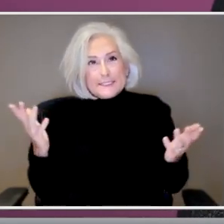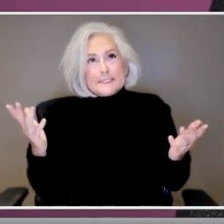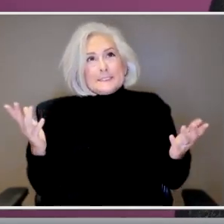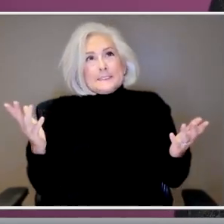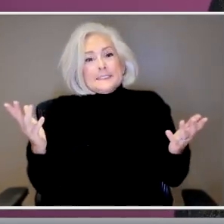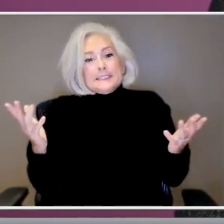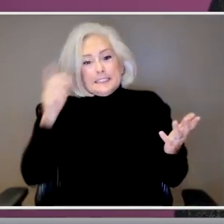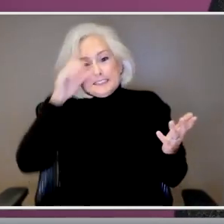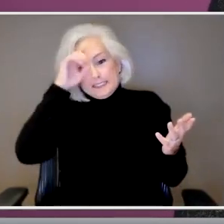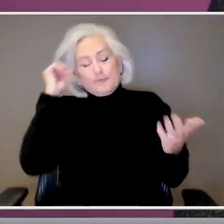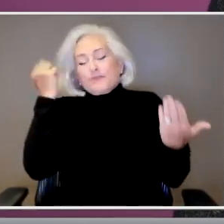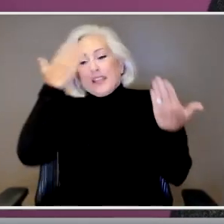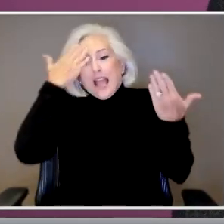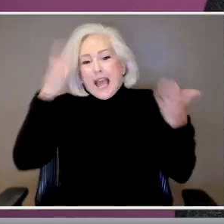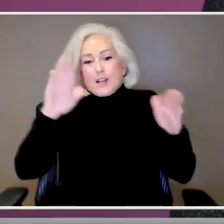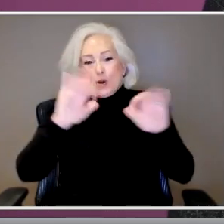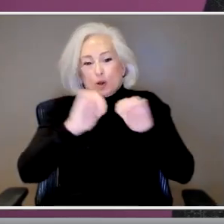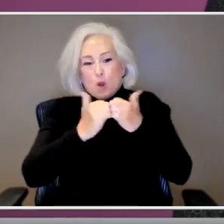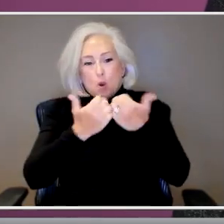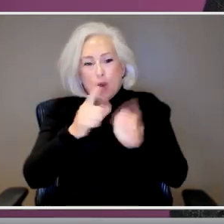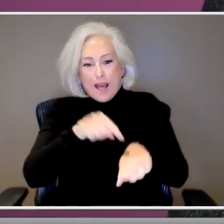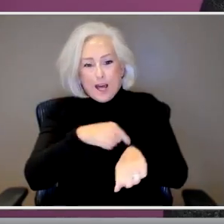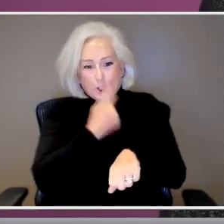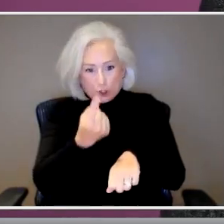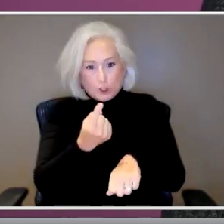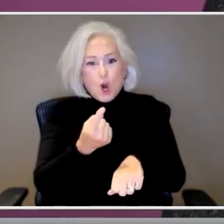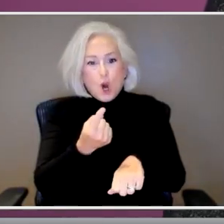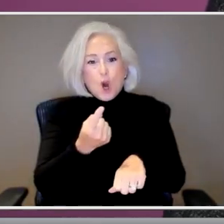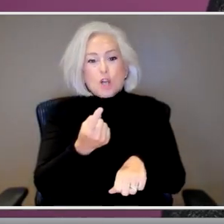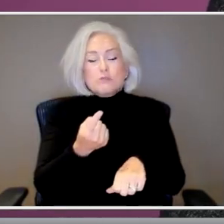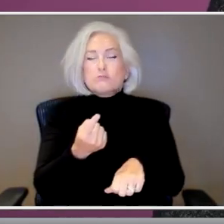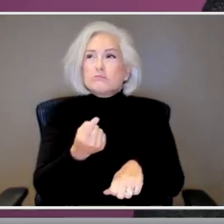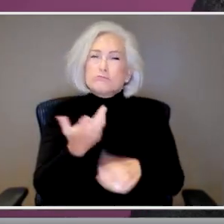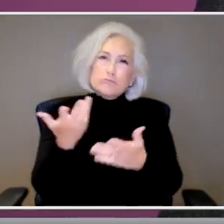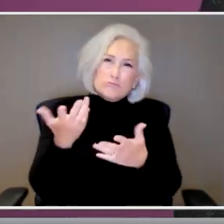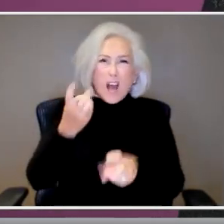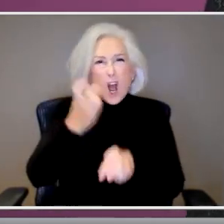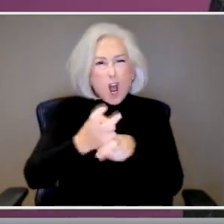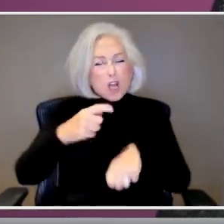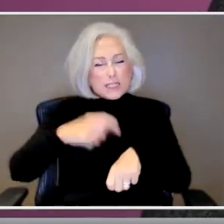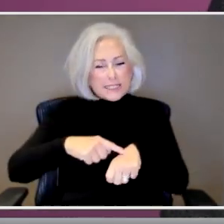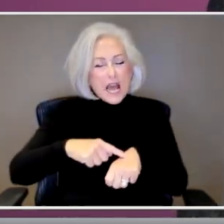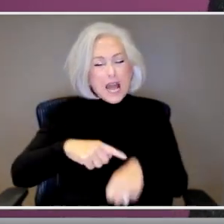I don't know how long it was, but showering was hard, but I could